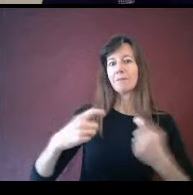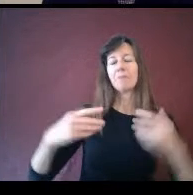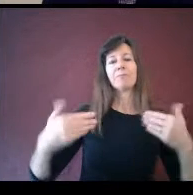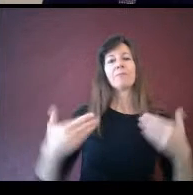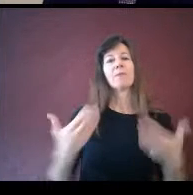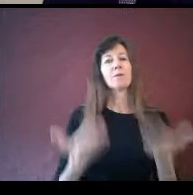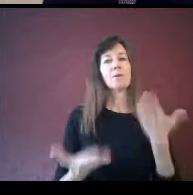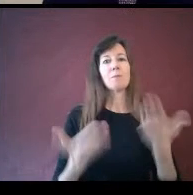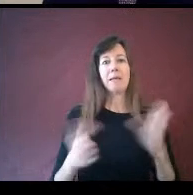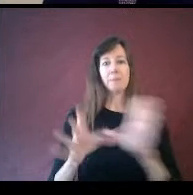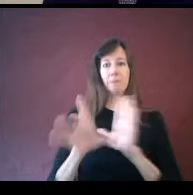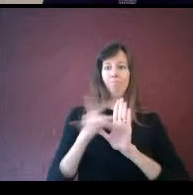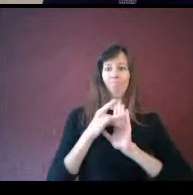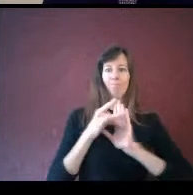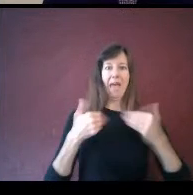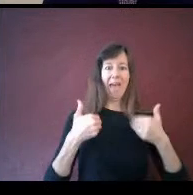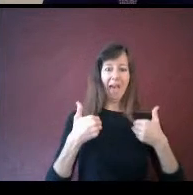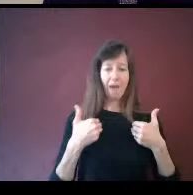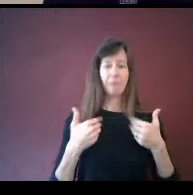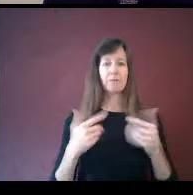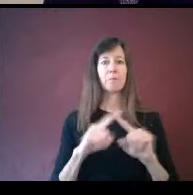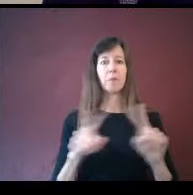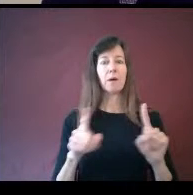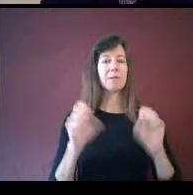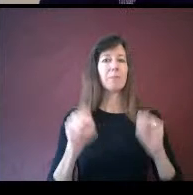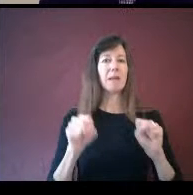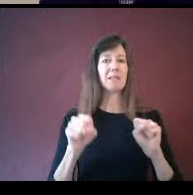transmission is much, much higher.